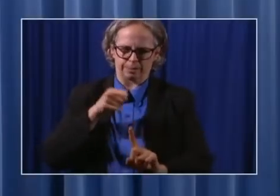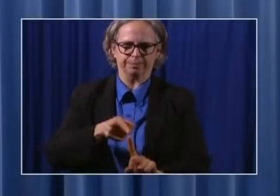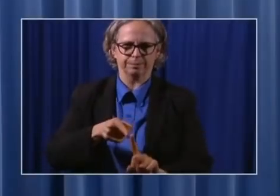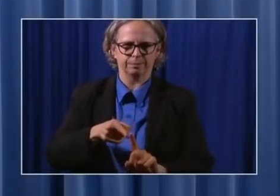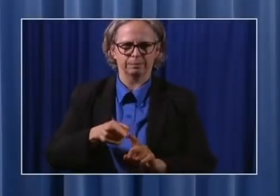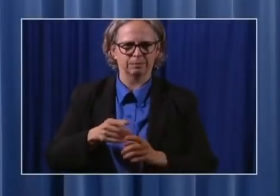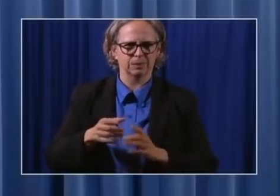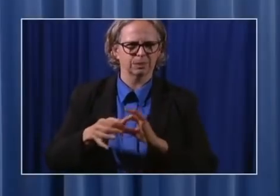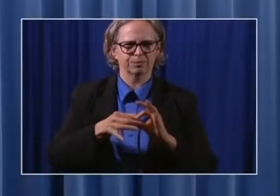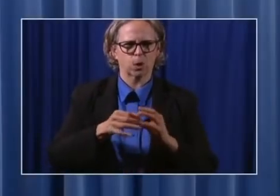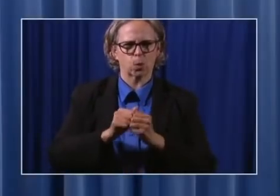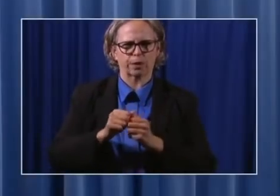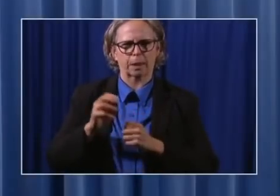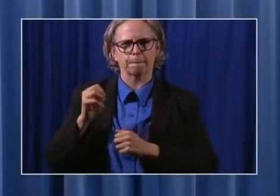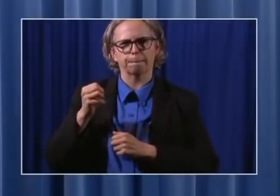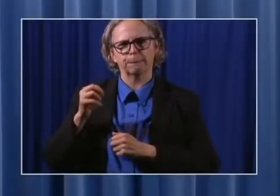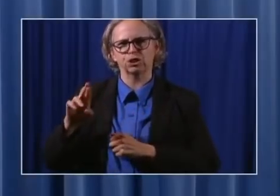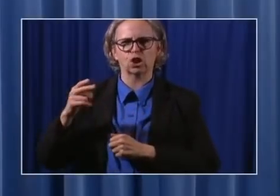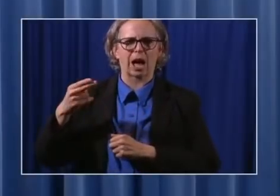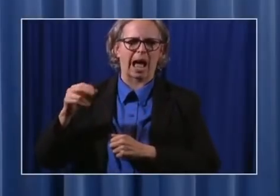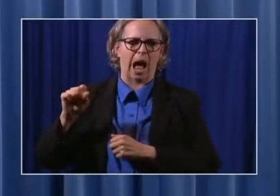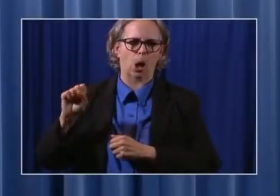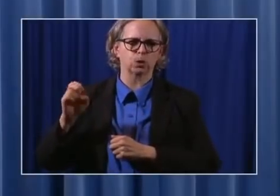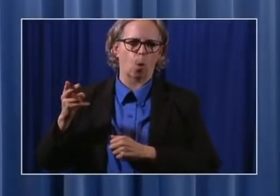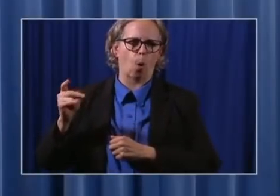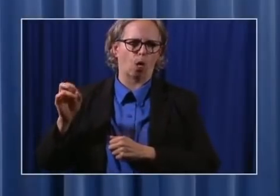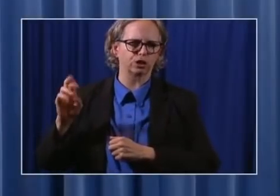was doing. So again,